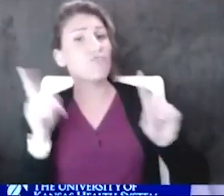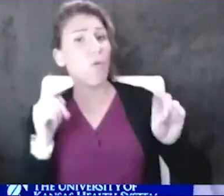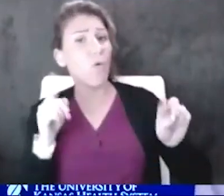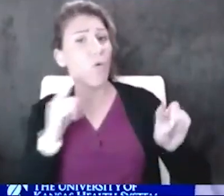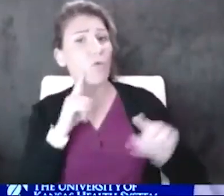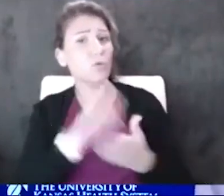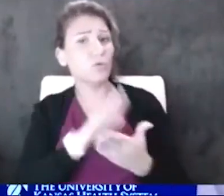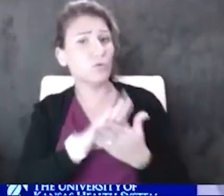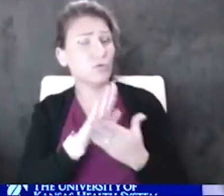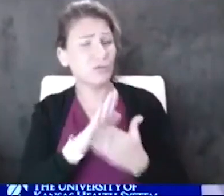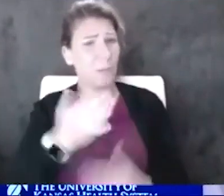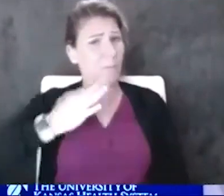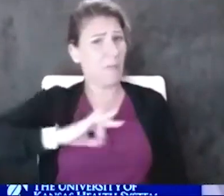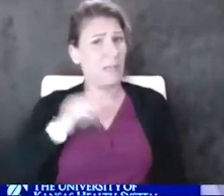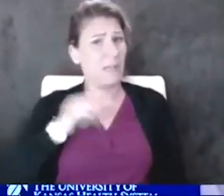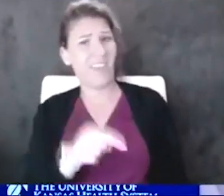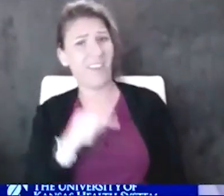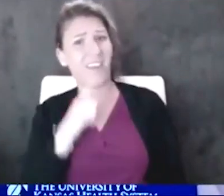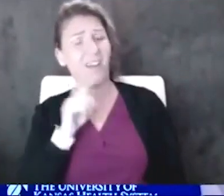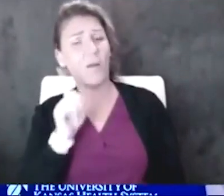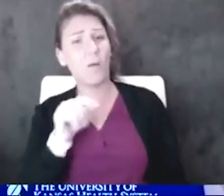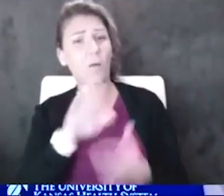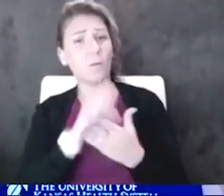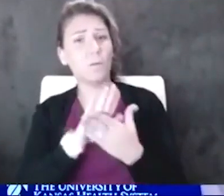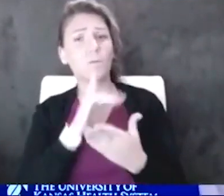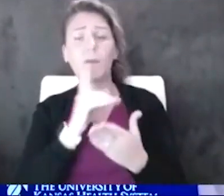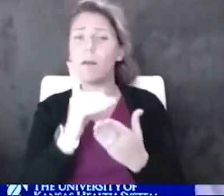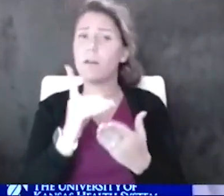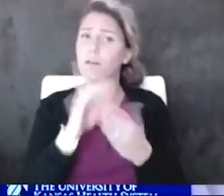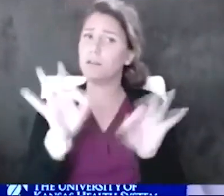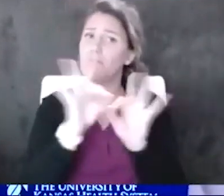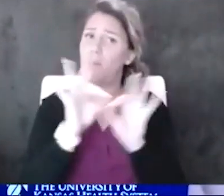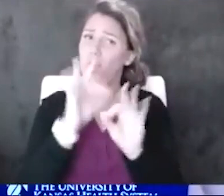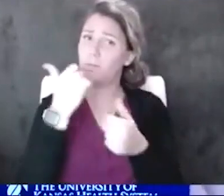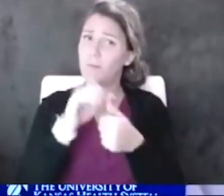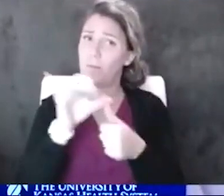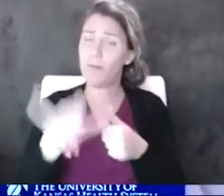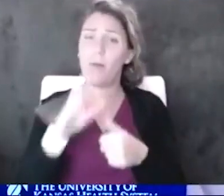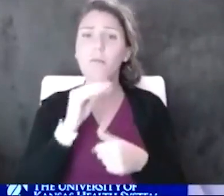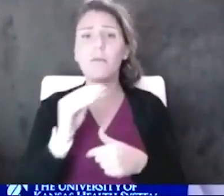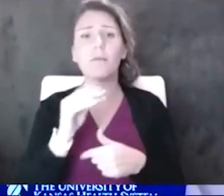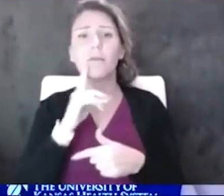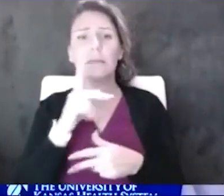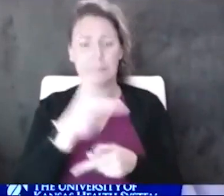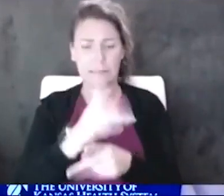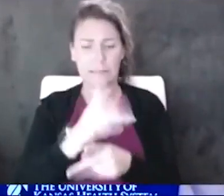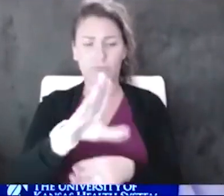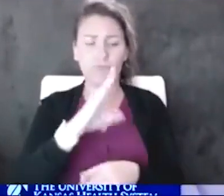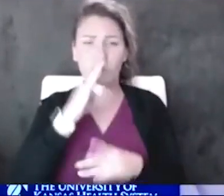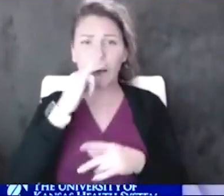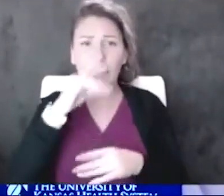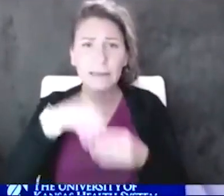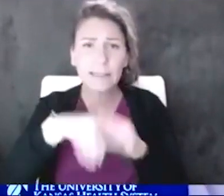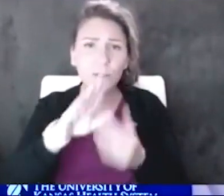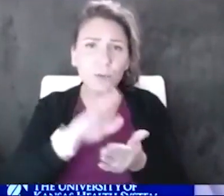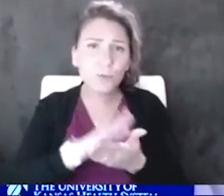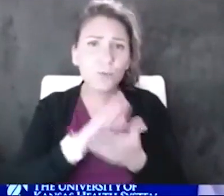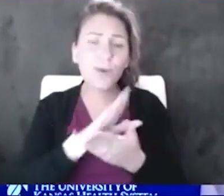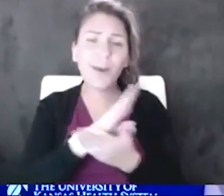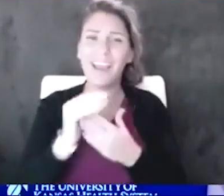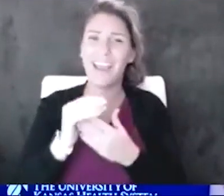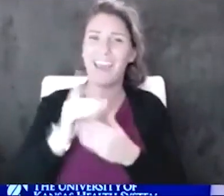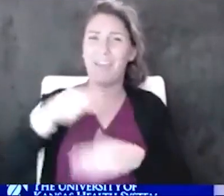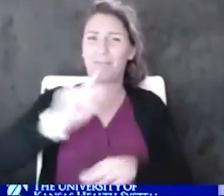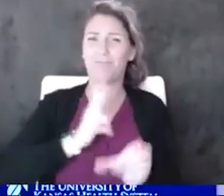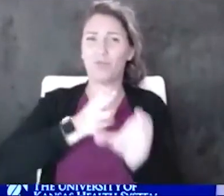important to take that into consideration as well, being able to keep your child in school and in those participation. And so really trying